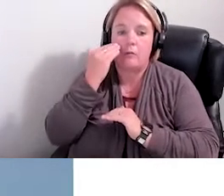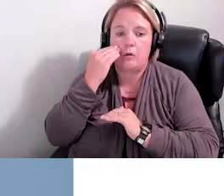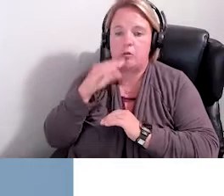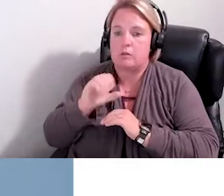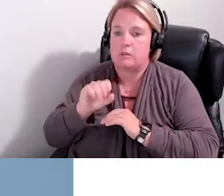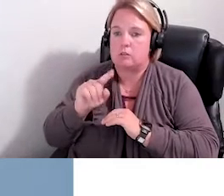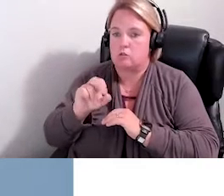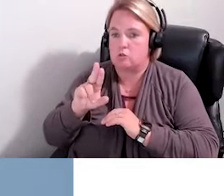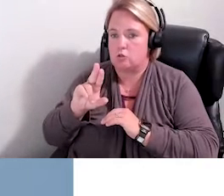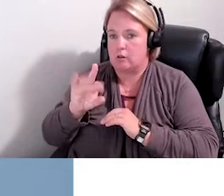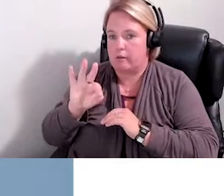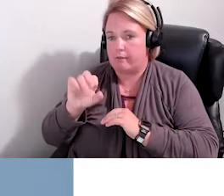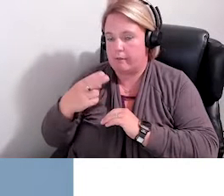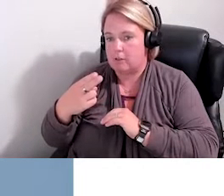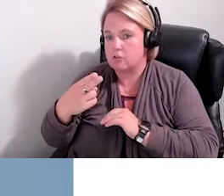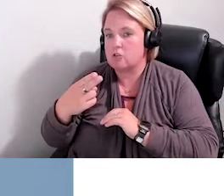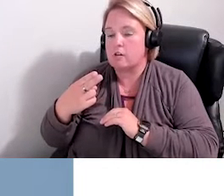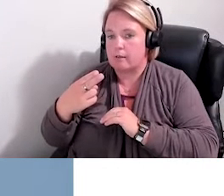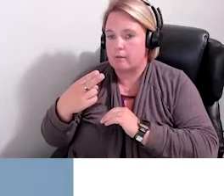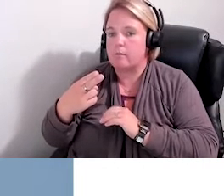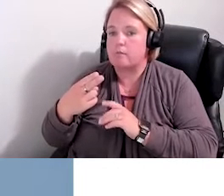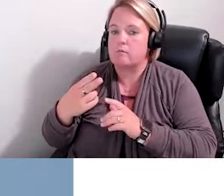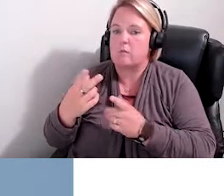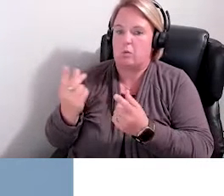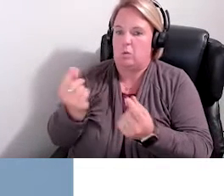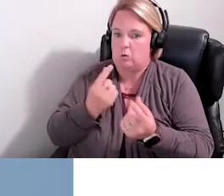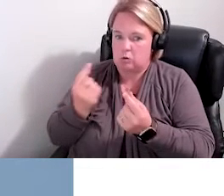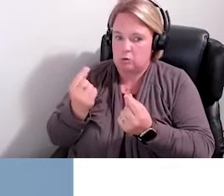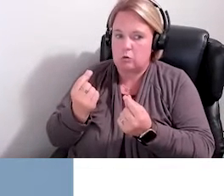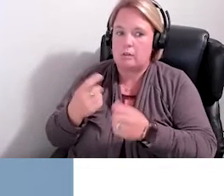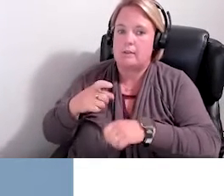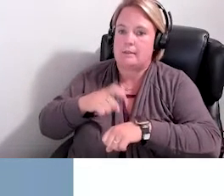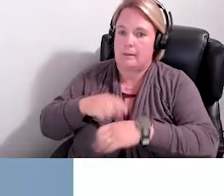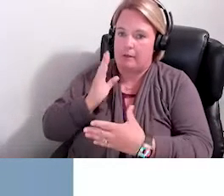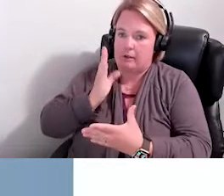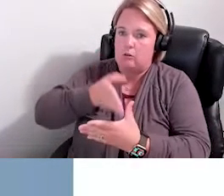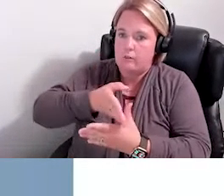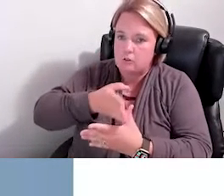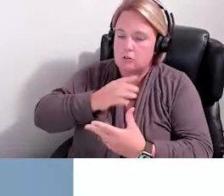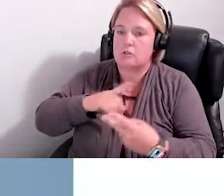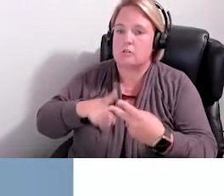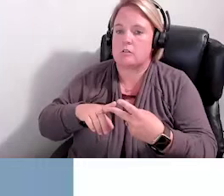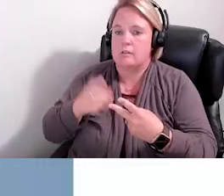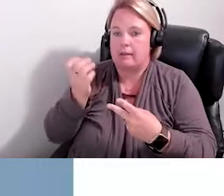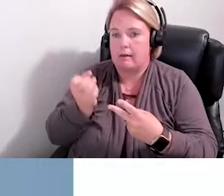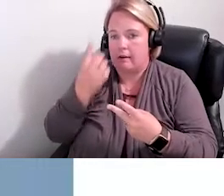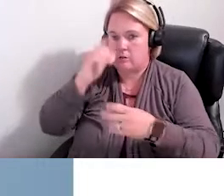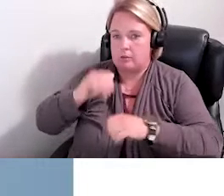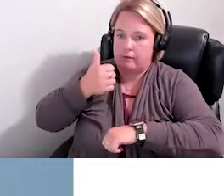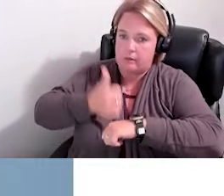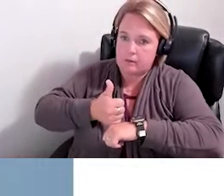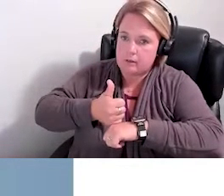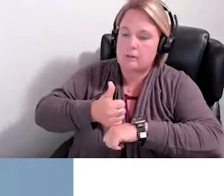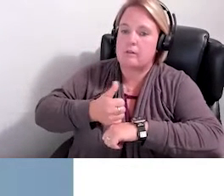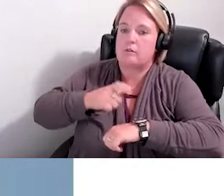And what does that do? It will provide timely interventions, understanding the framework for delivering